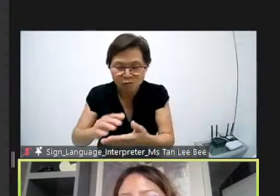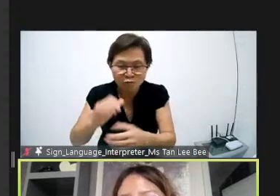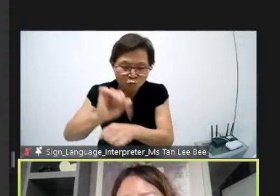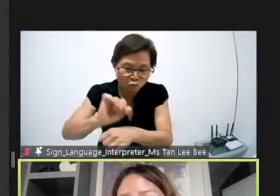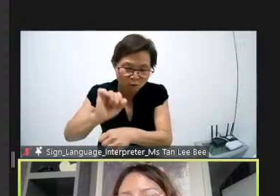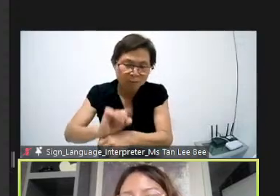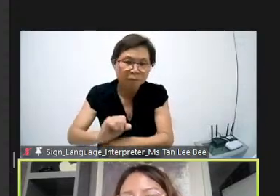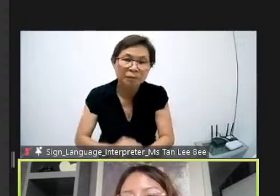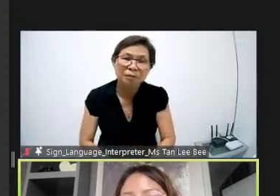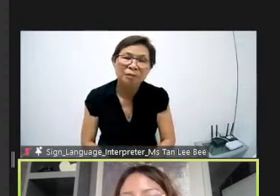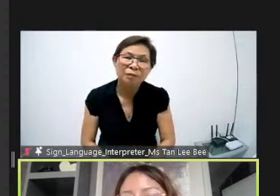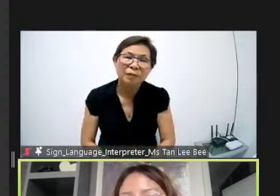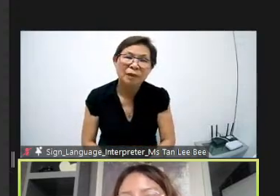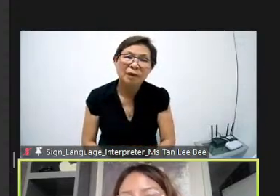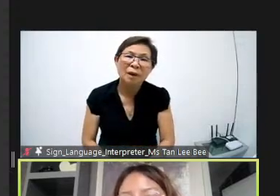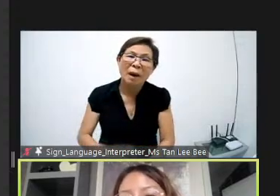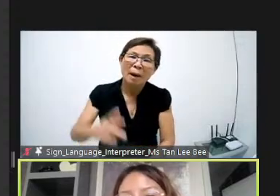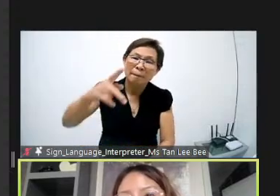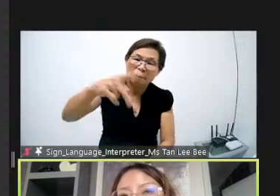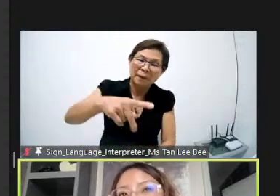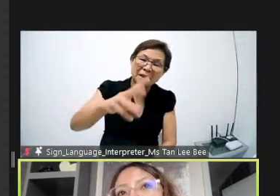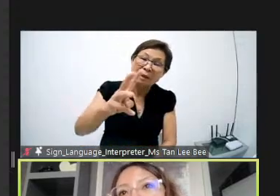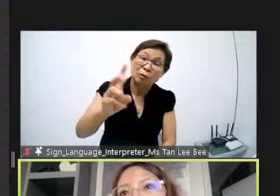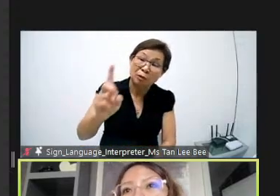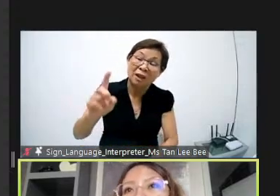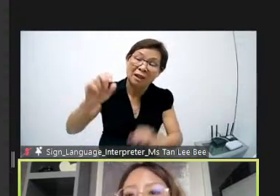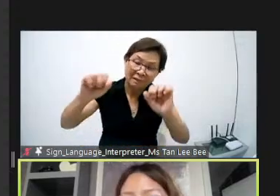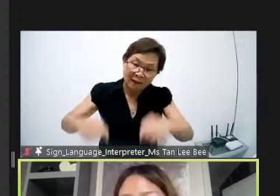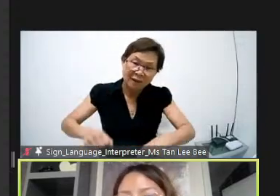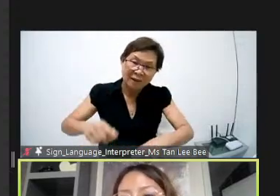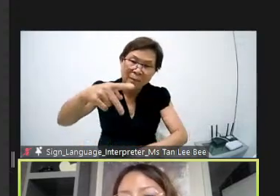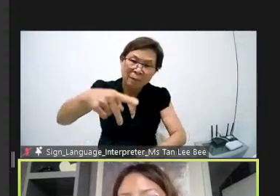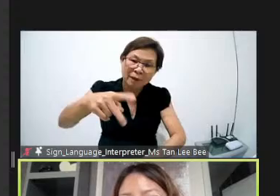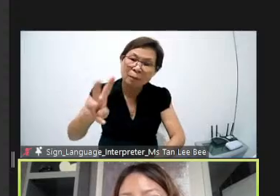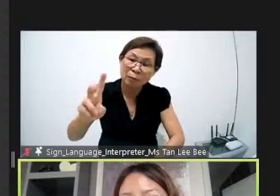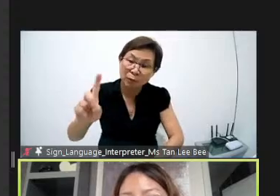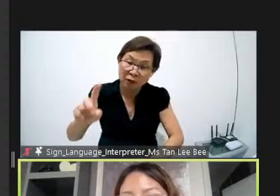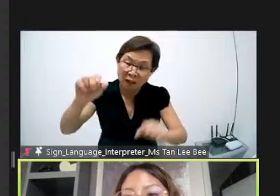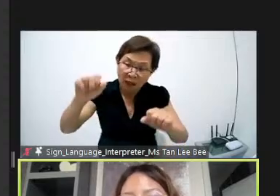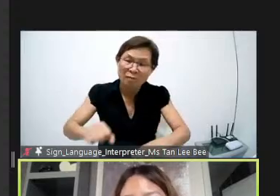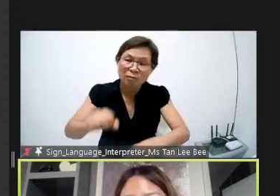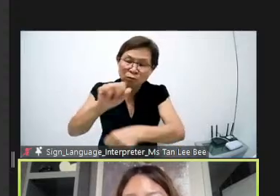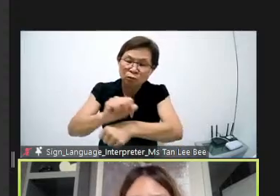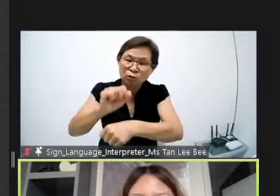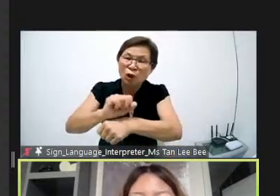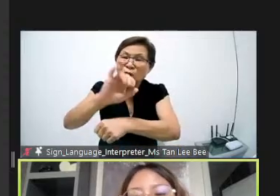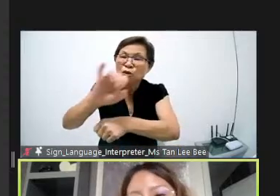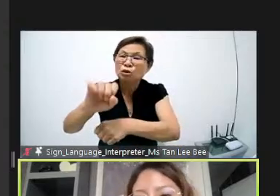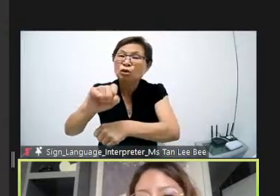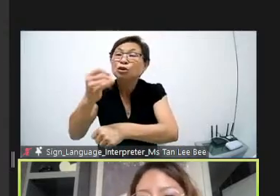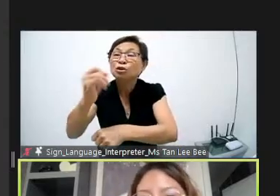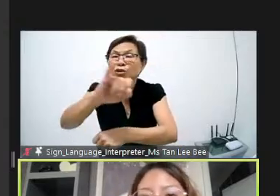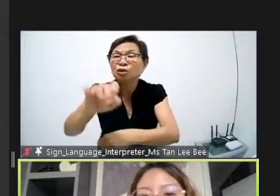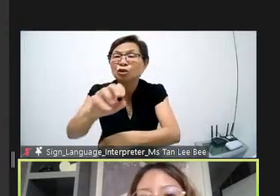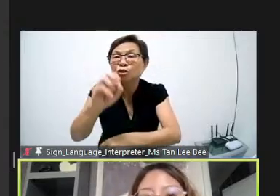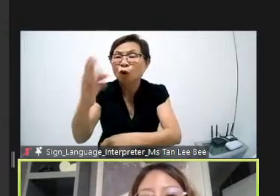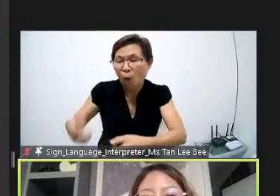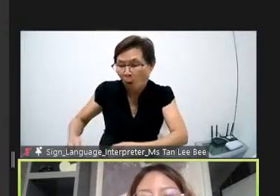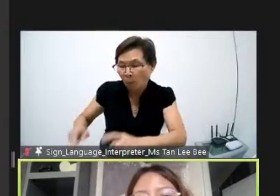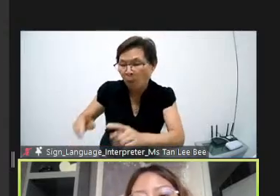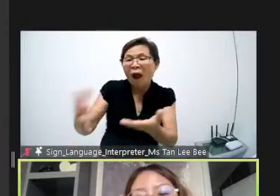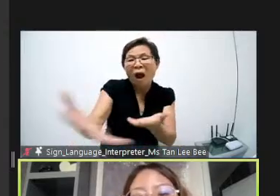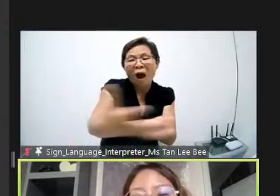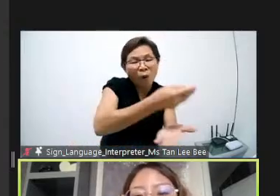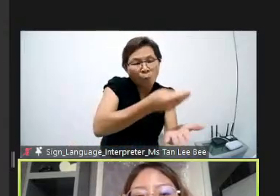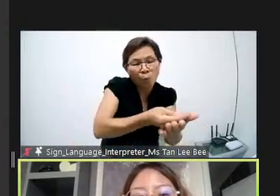So the PWD could be able to have a job opportunity and earn for their life. And this